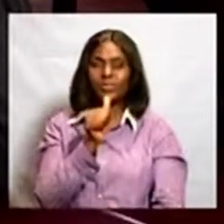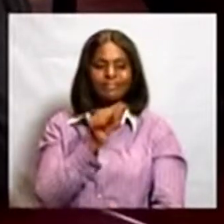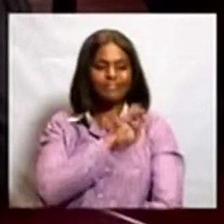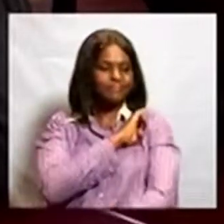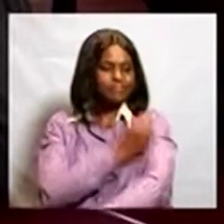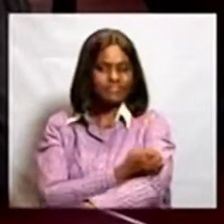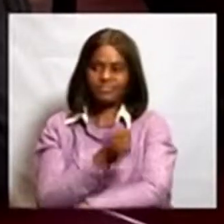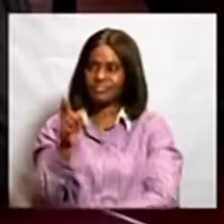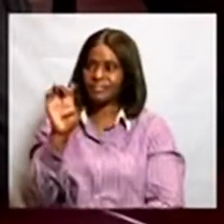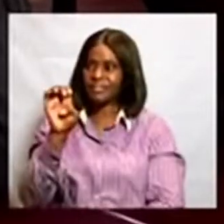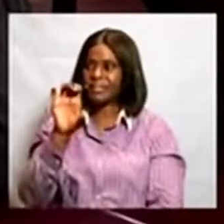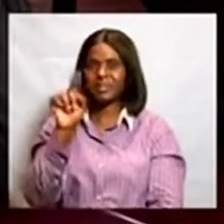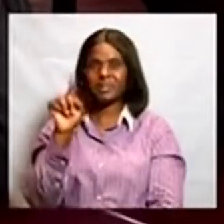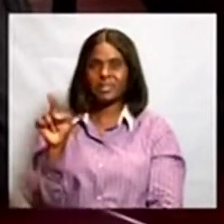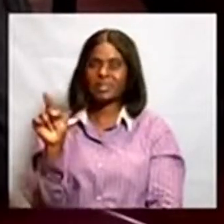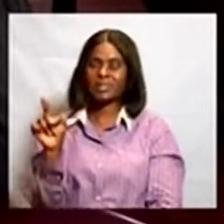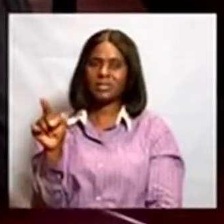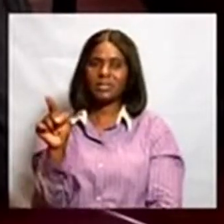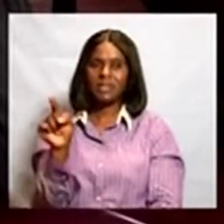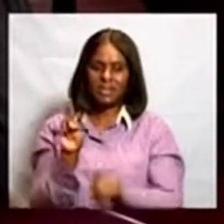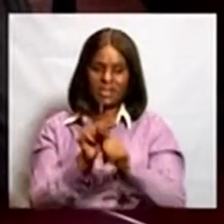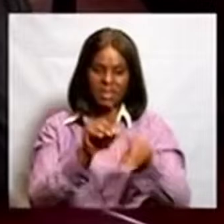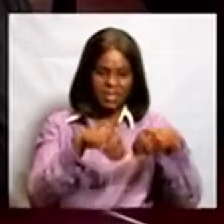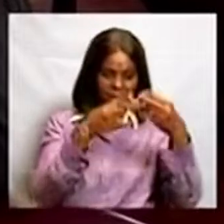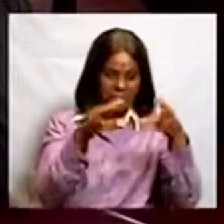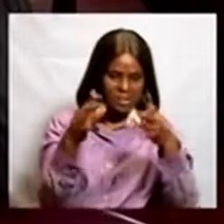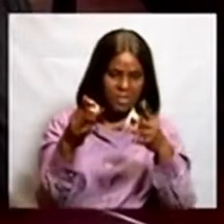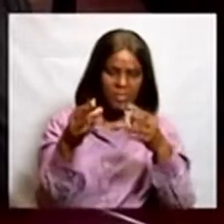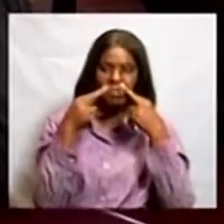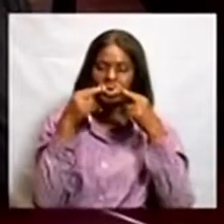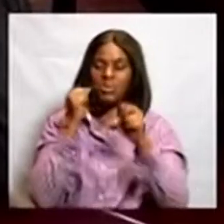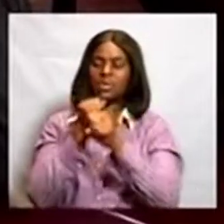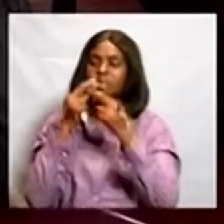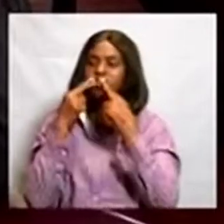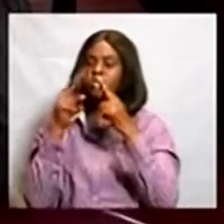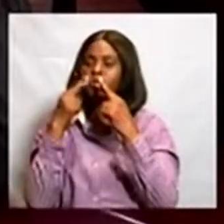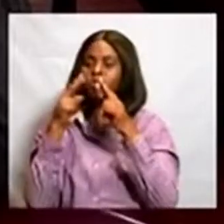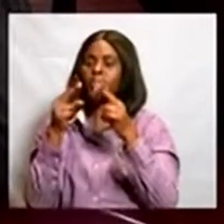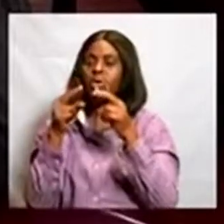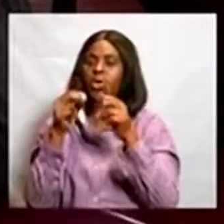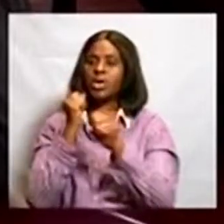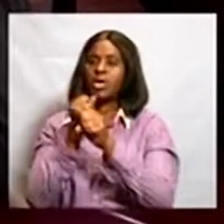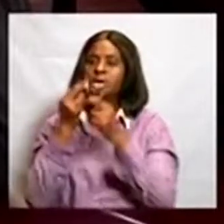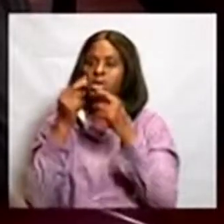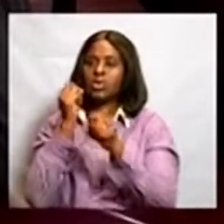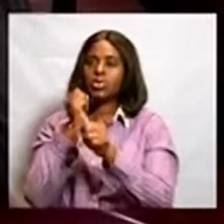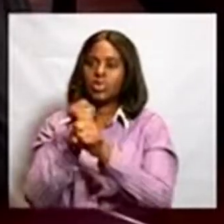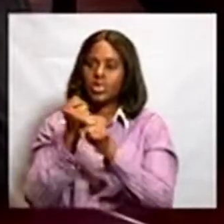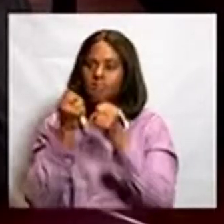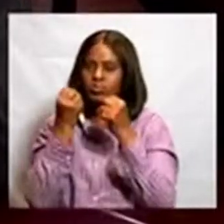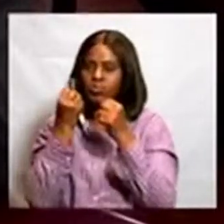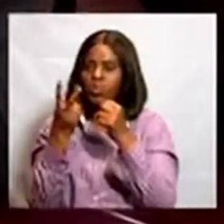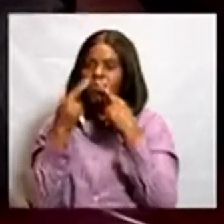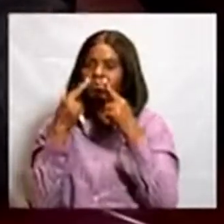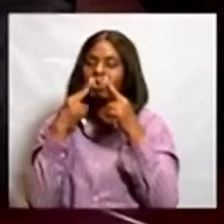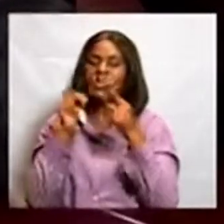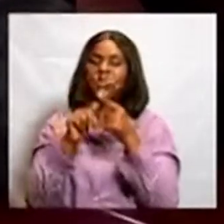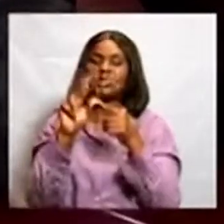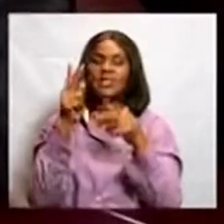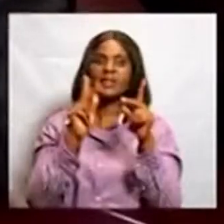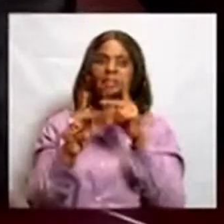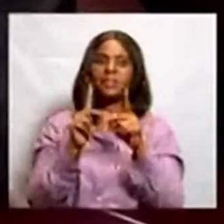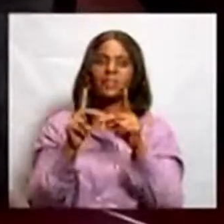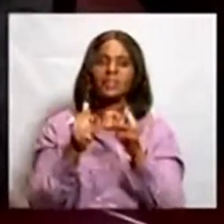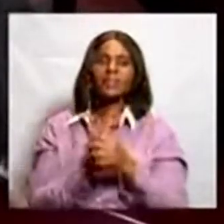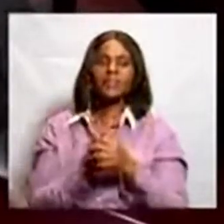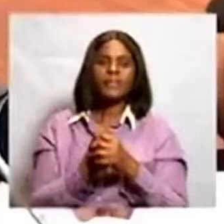empower ECZ to release grade 12 results to third parties. Thank you. Yeah, so that's one a very